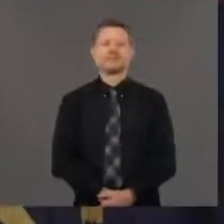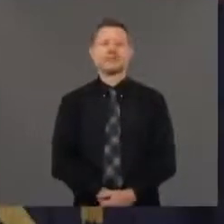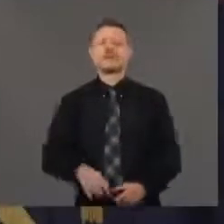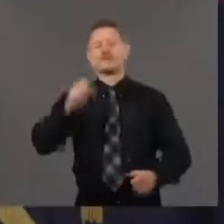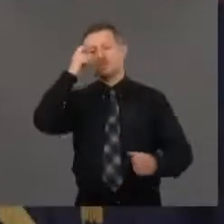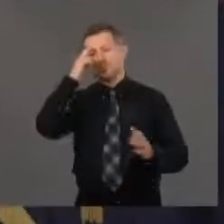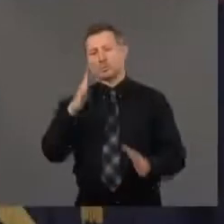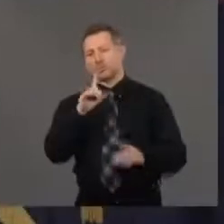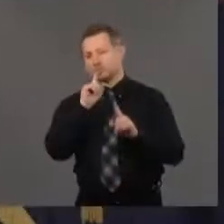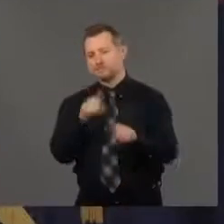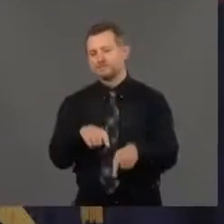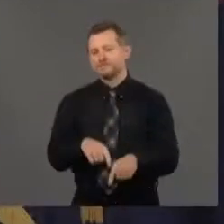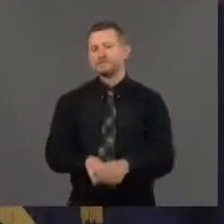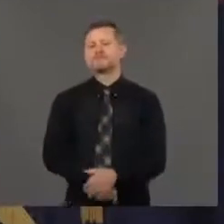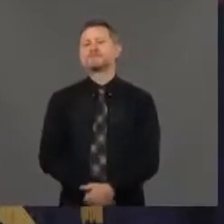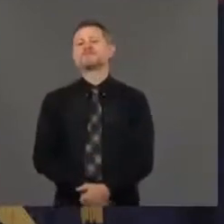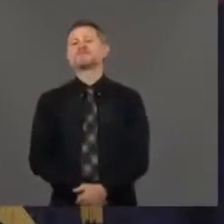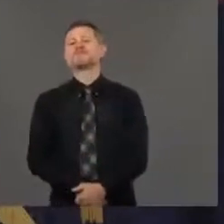Well, look,